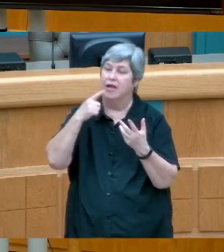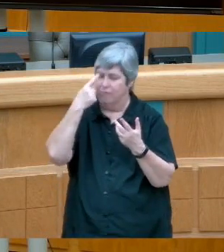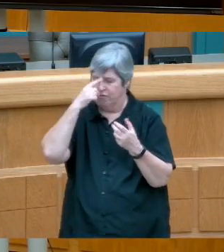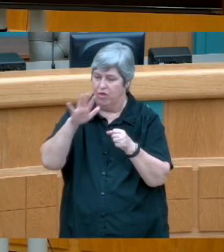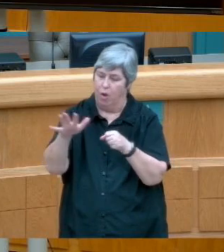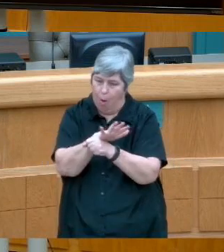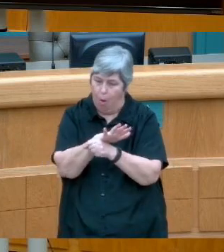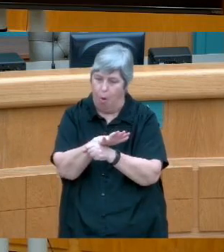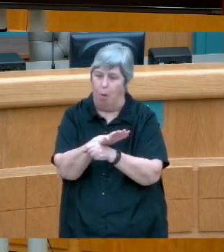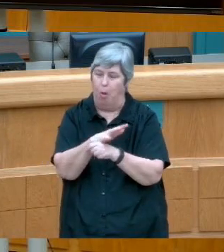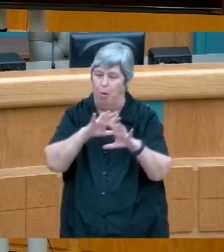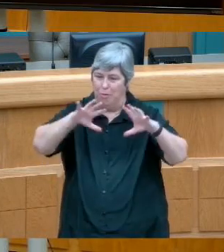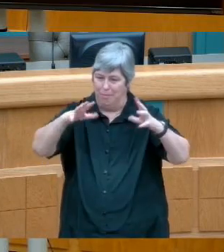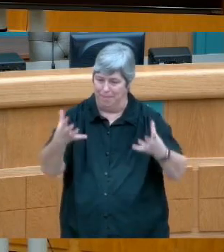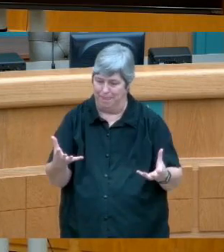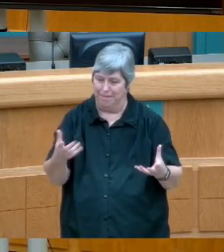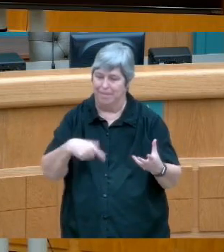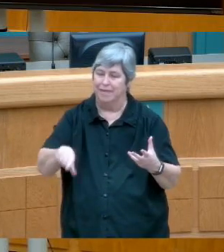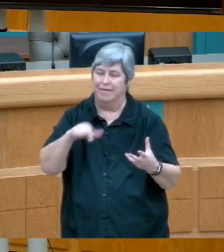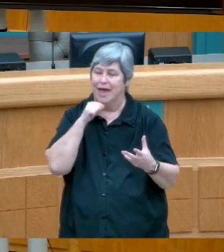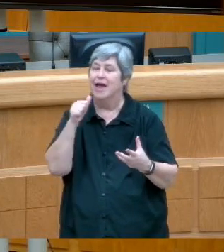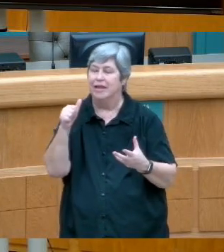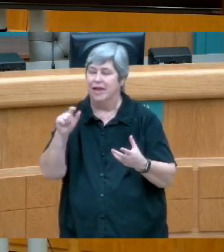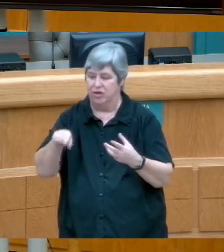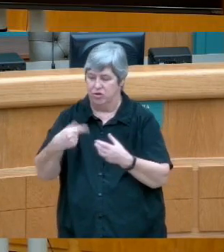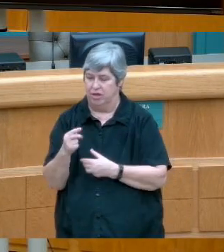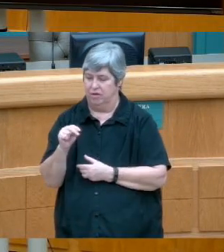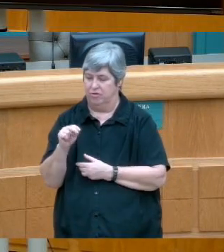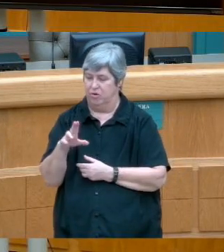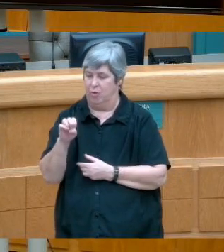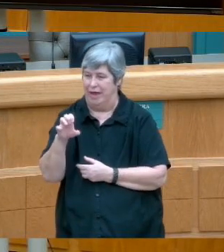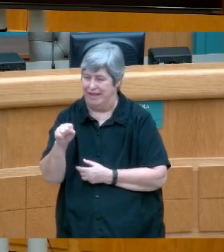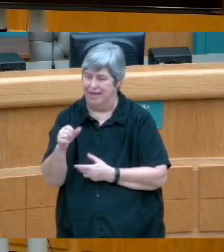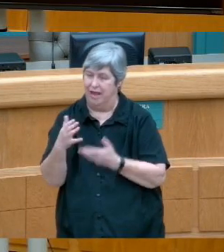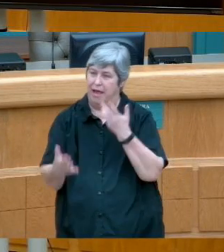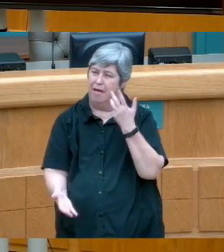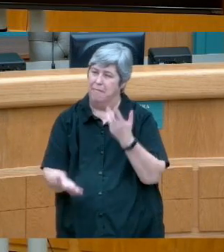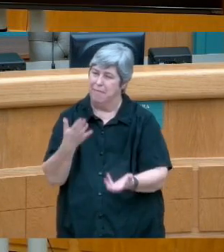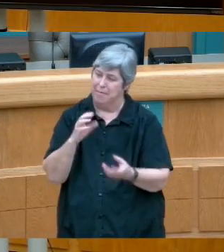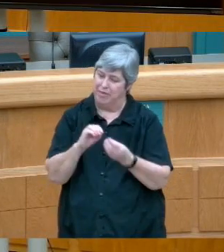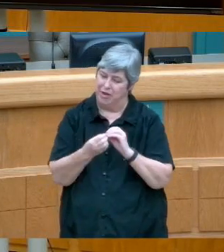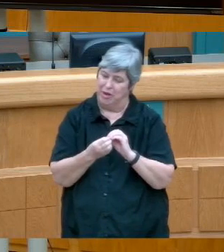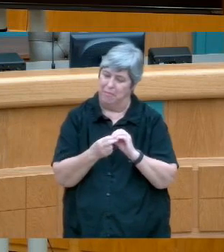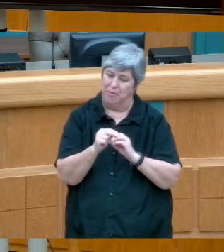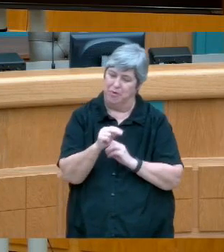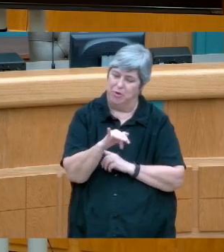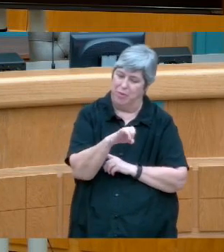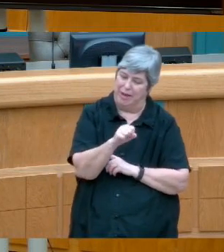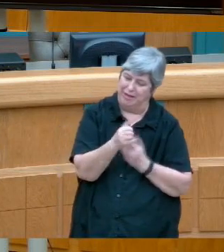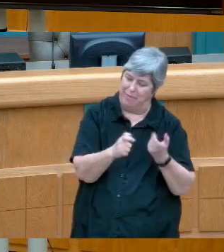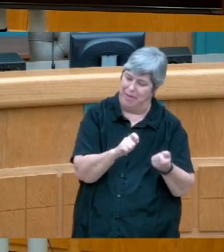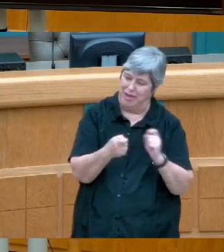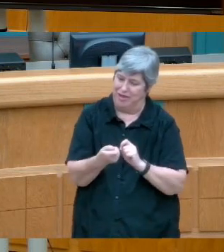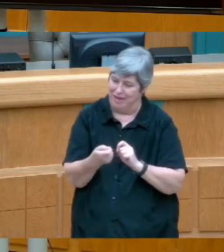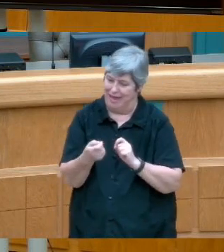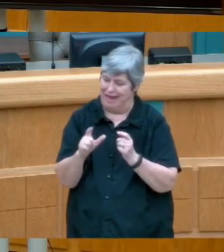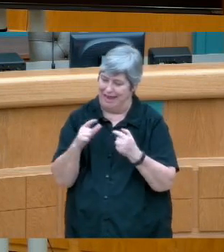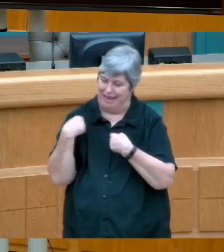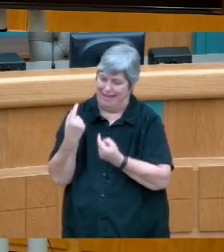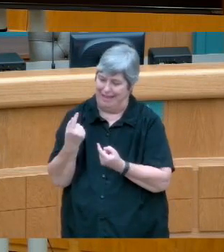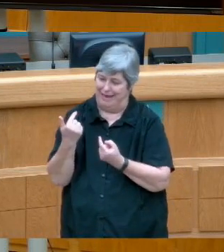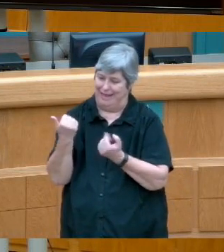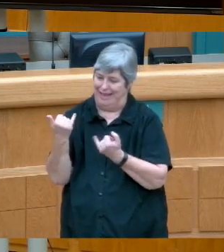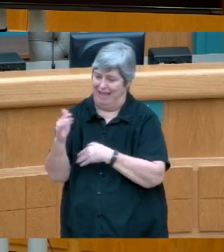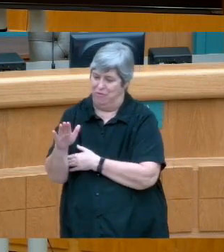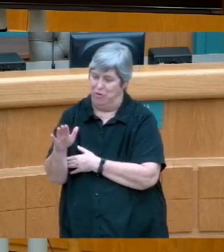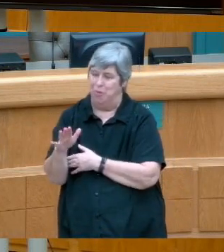Bend. I'll also preface this with the numbers for Nueces might have changed between this morning and this afternoon, and I defer to the